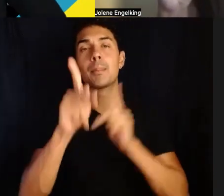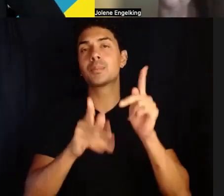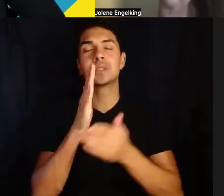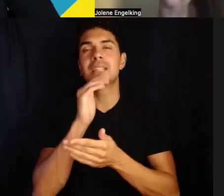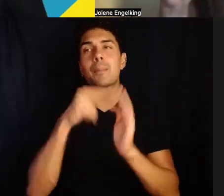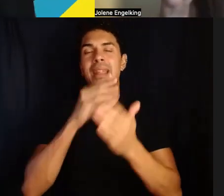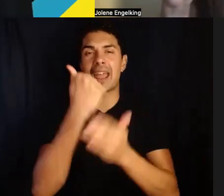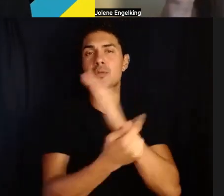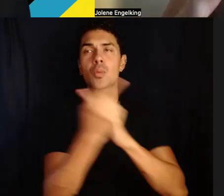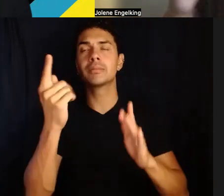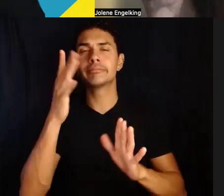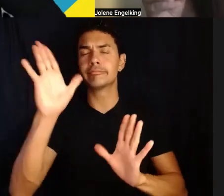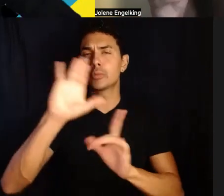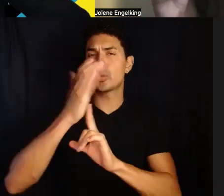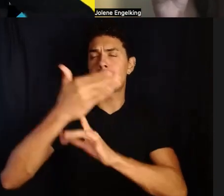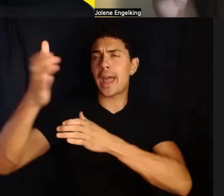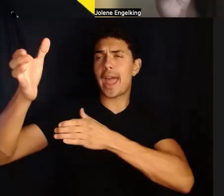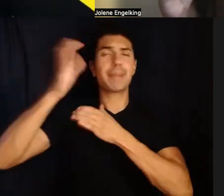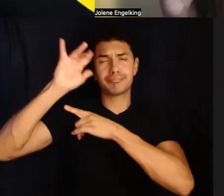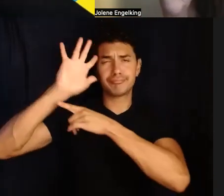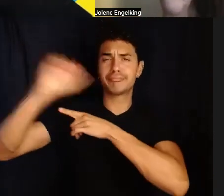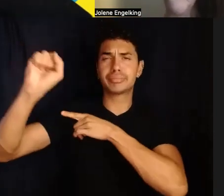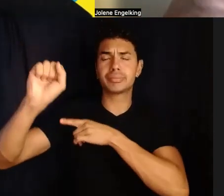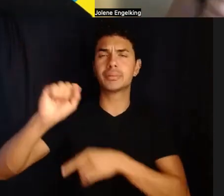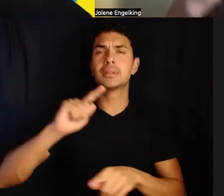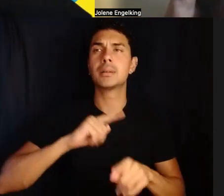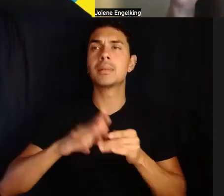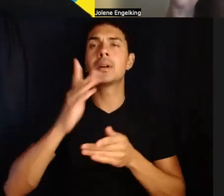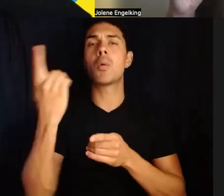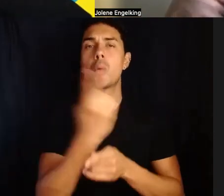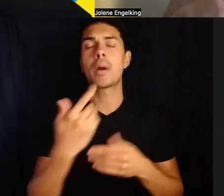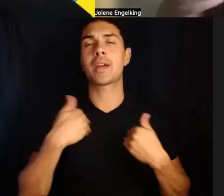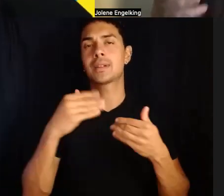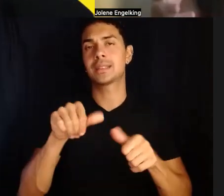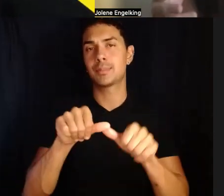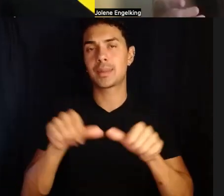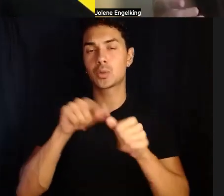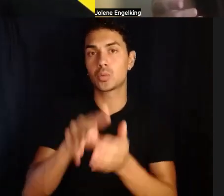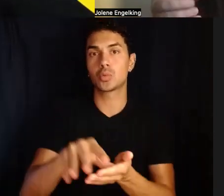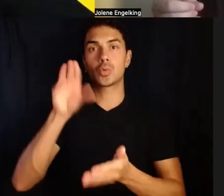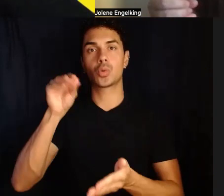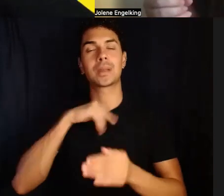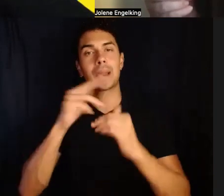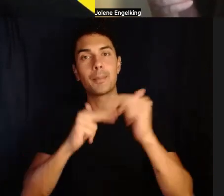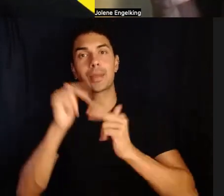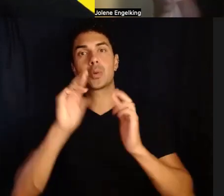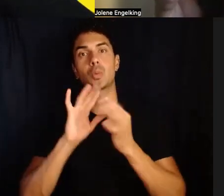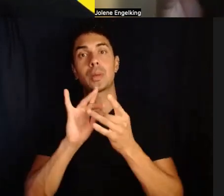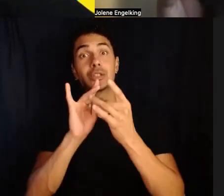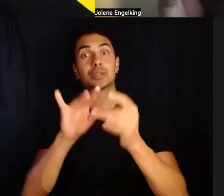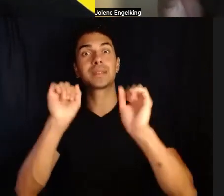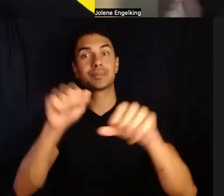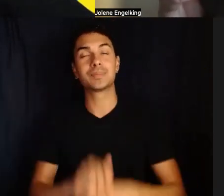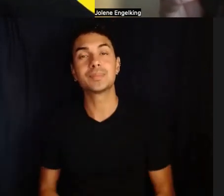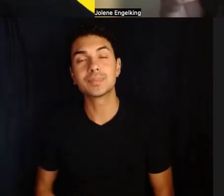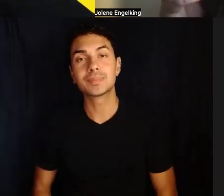competent. But there's always a place to learn. And I do hope that you're able to take a little bit and that we can build these relationships. We,